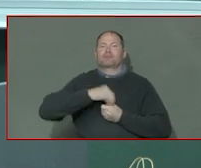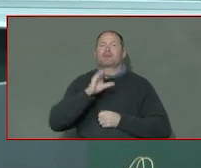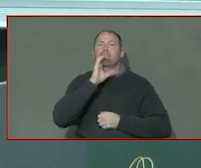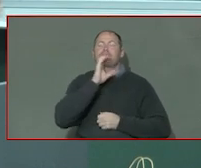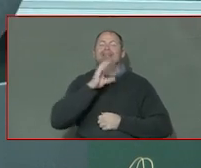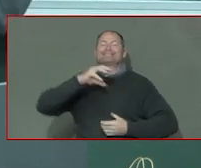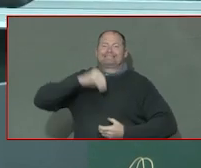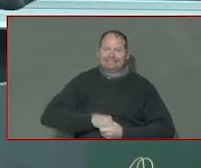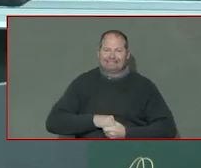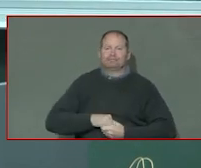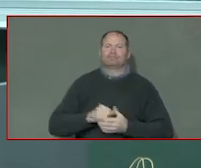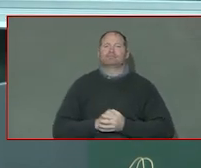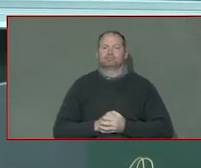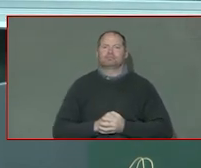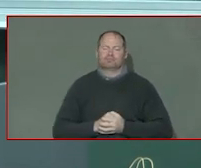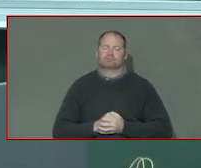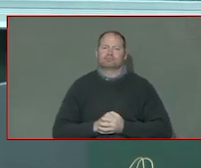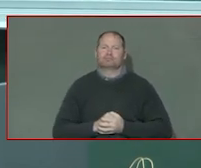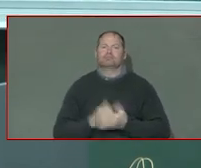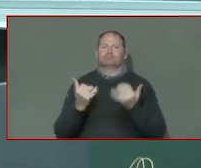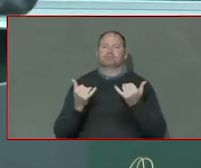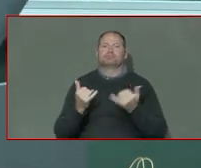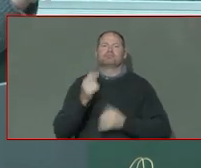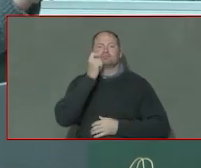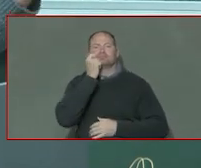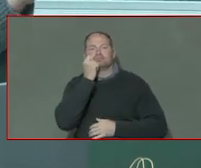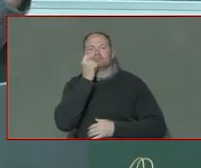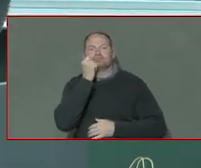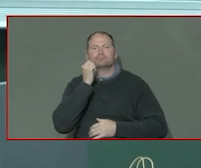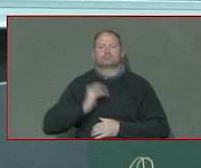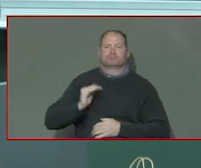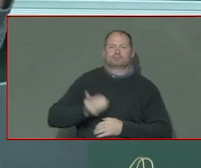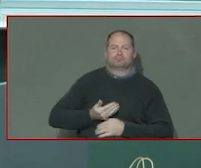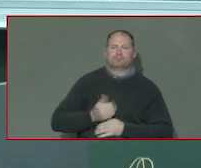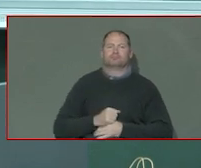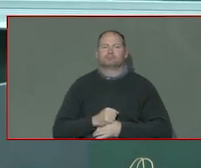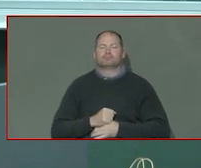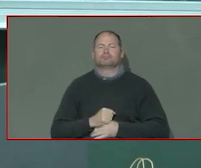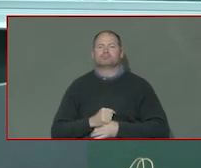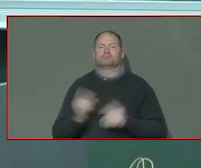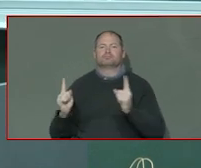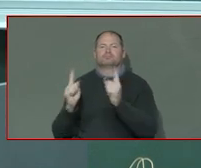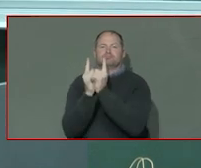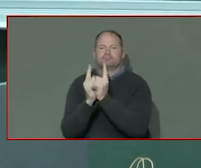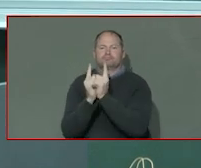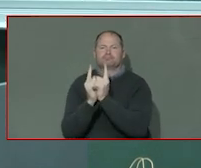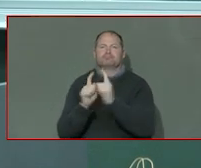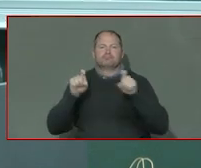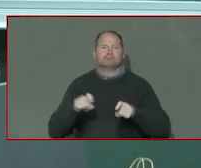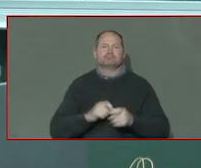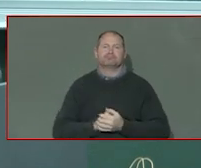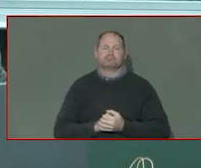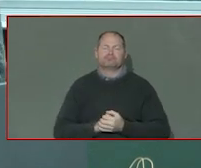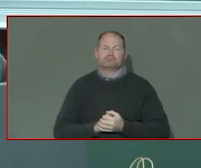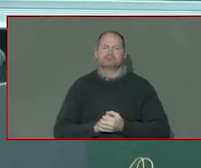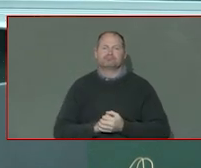So we have the fact that there's going to be a male and a female, and they will have to get together. Make sure